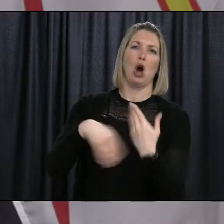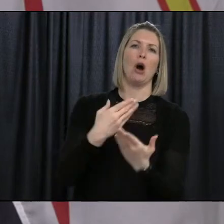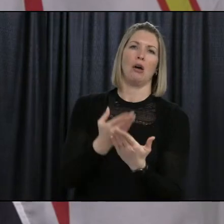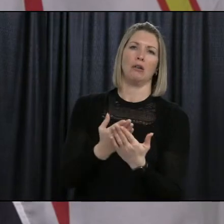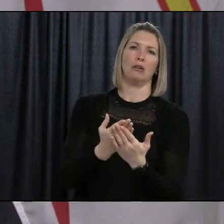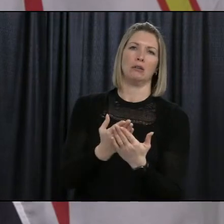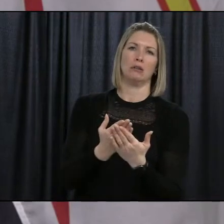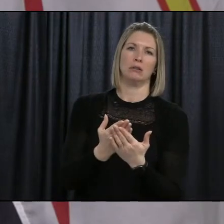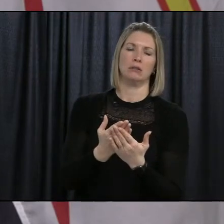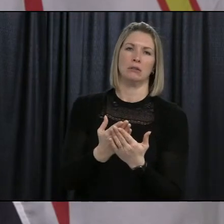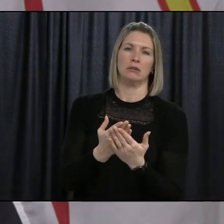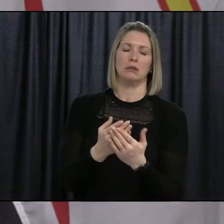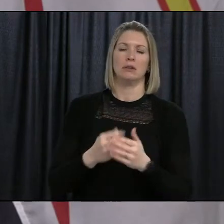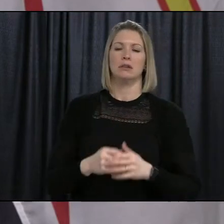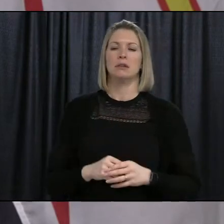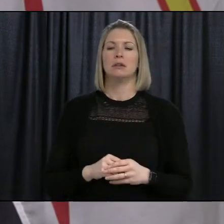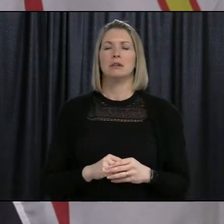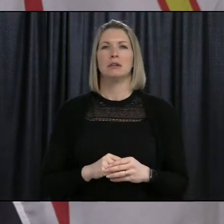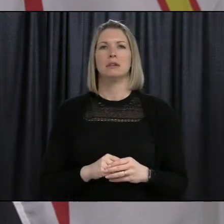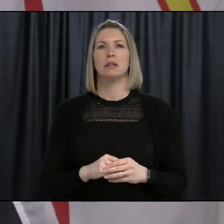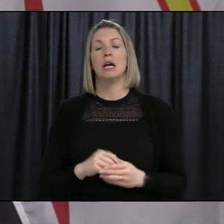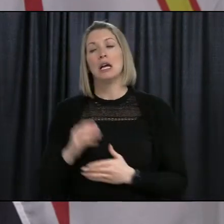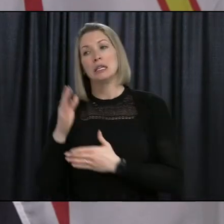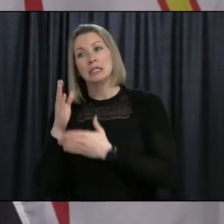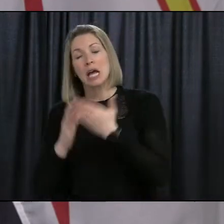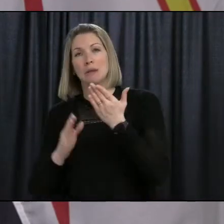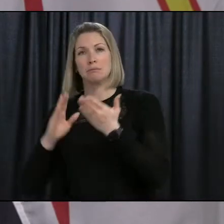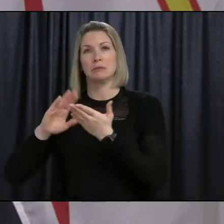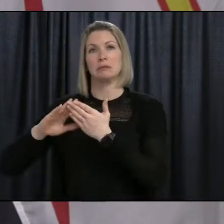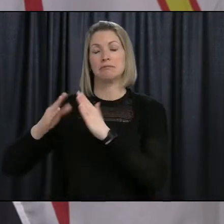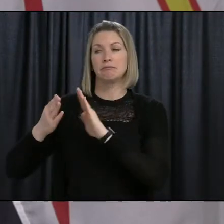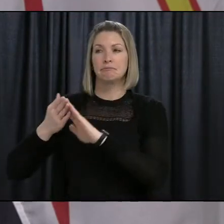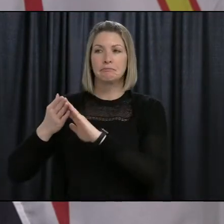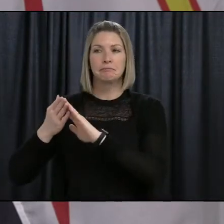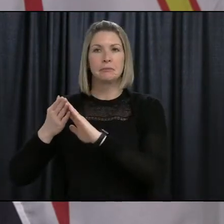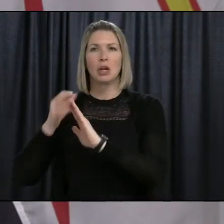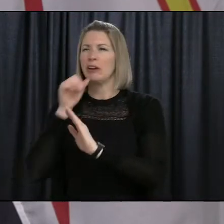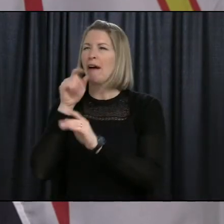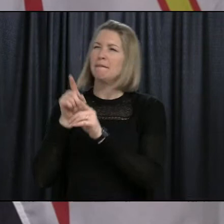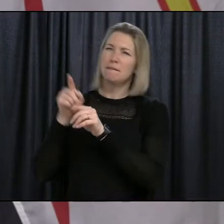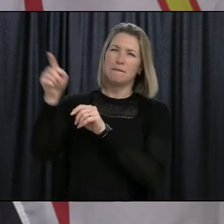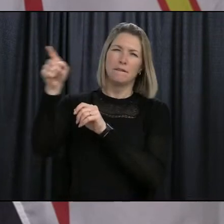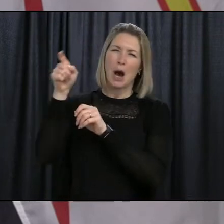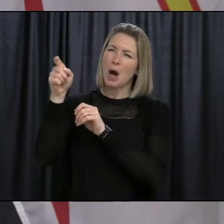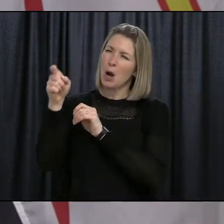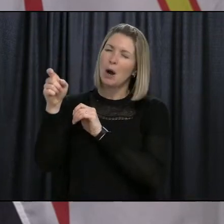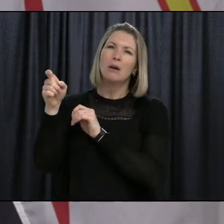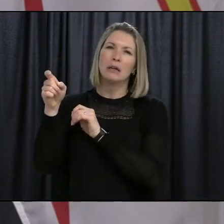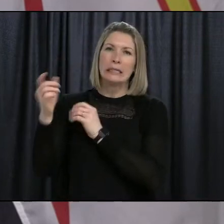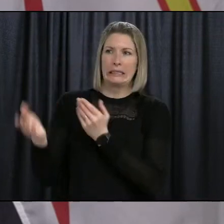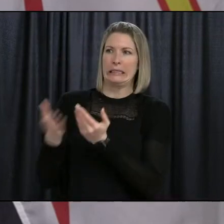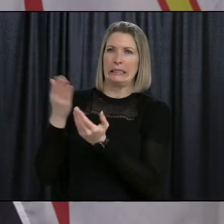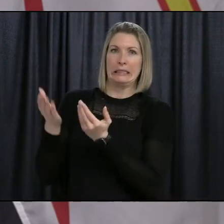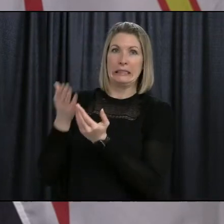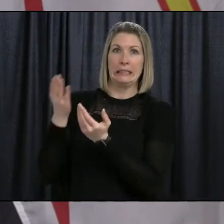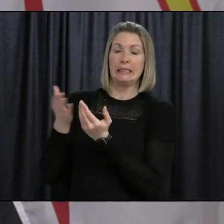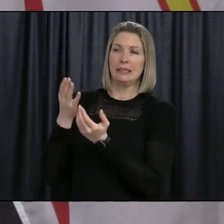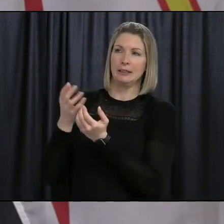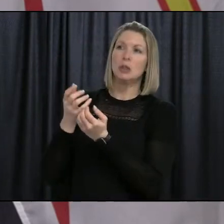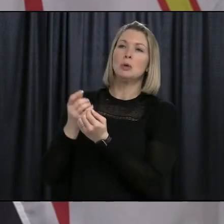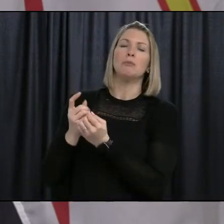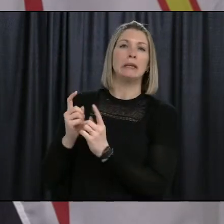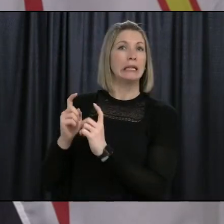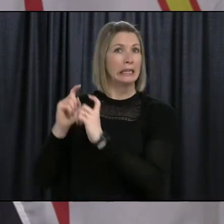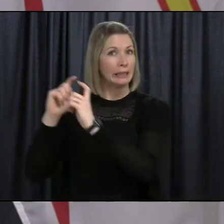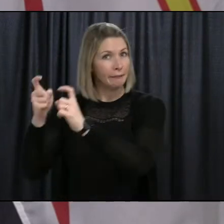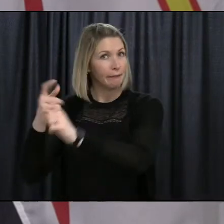there was less issues with remoteness, and so perhaps easier to get to for a second dose, we've got, or